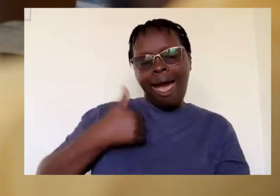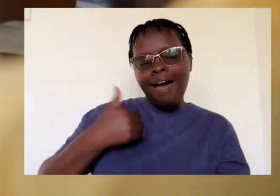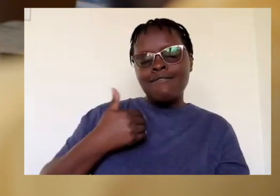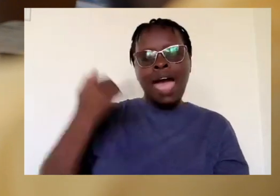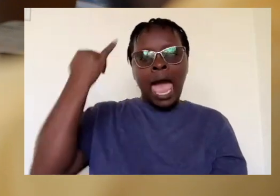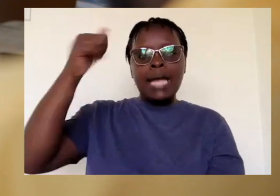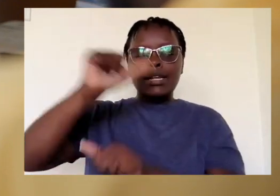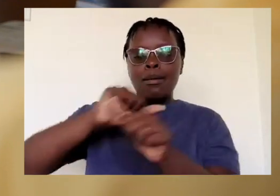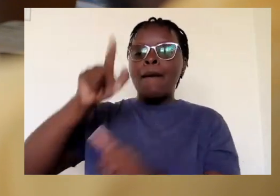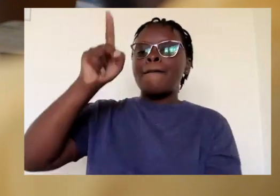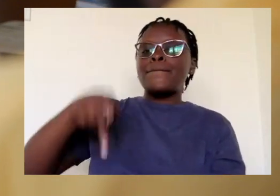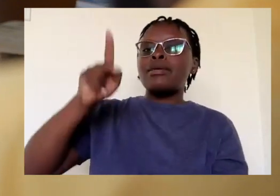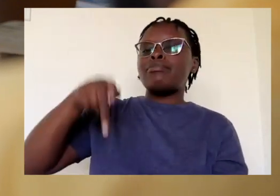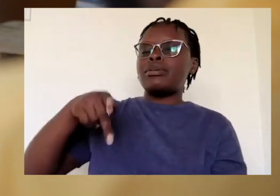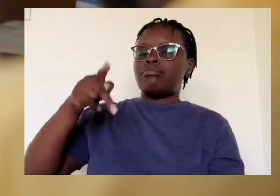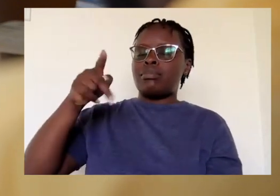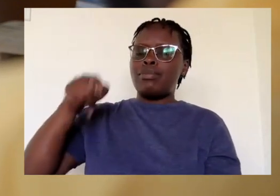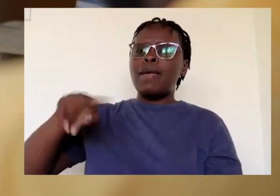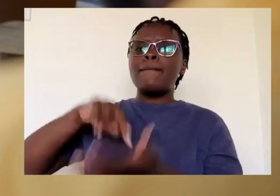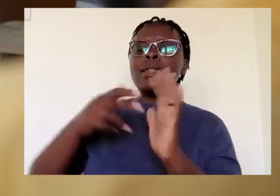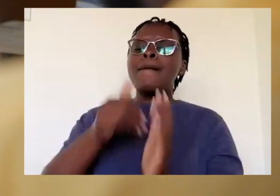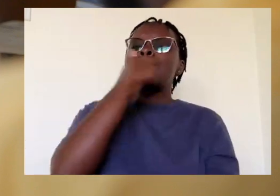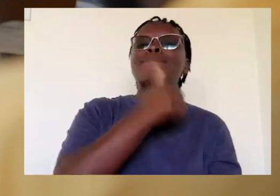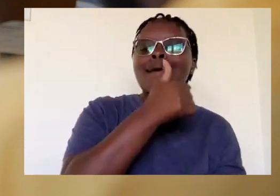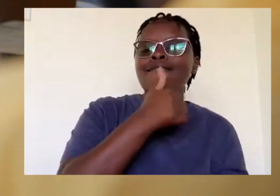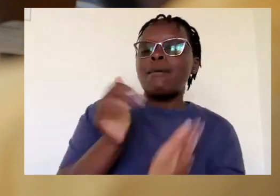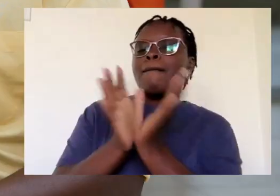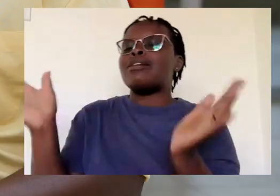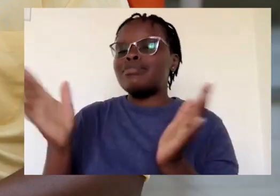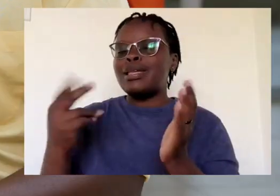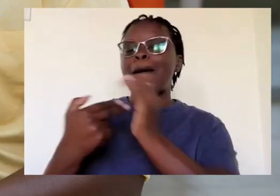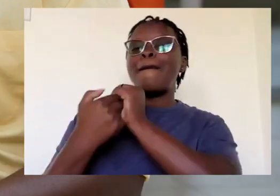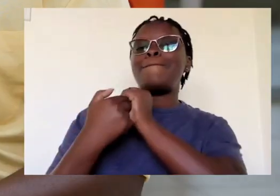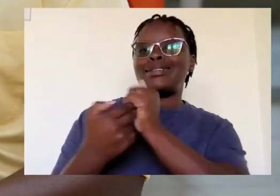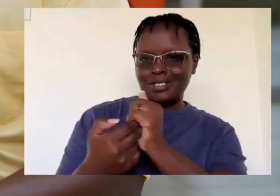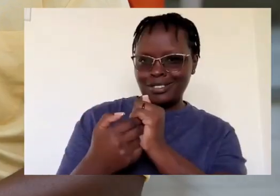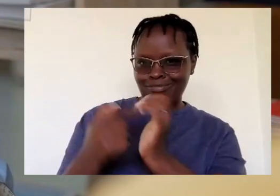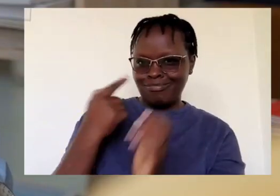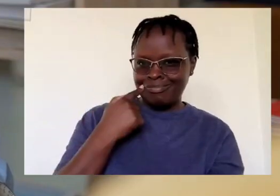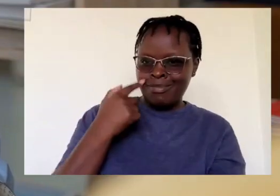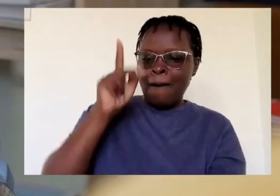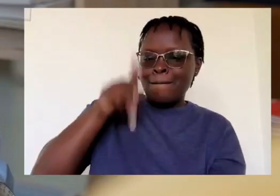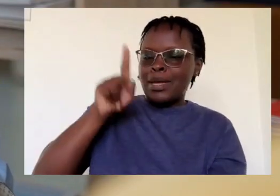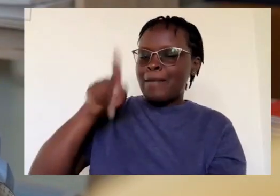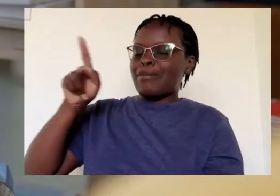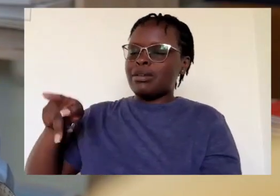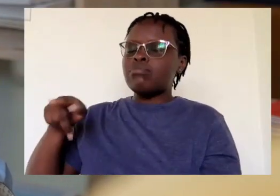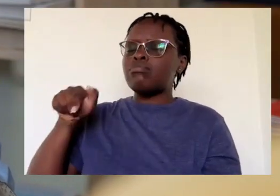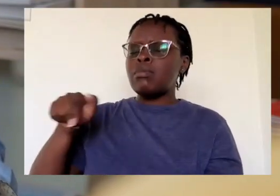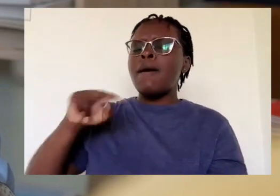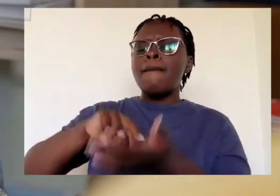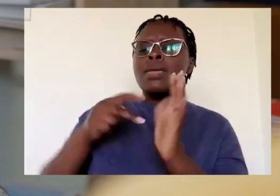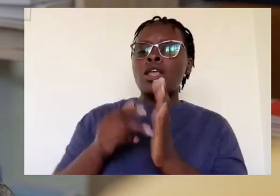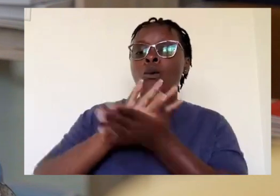of PPP. We're also trying to embrace the new kid in the block, the PP CP, that is private, public, and